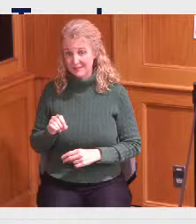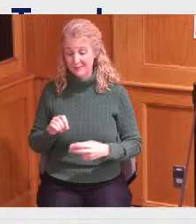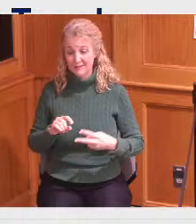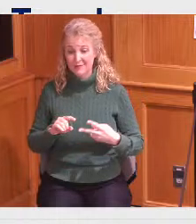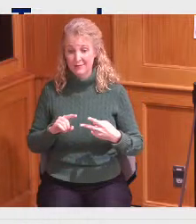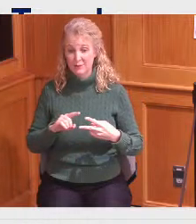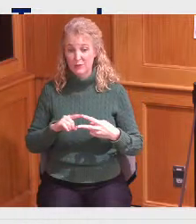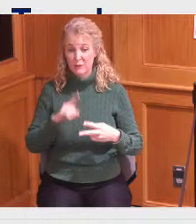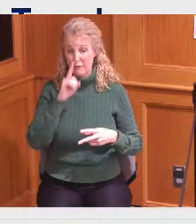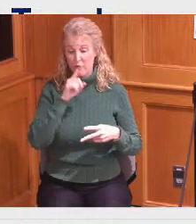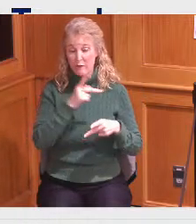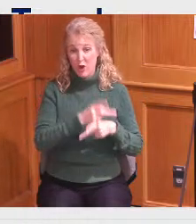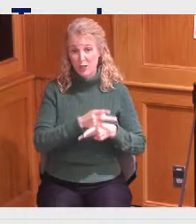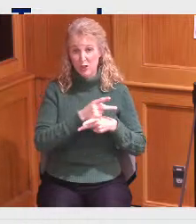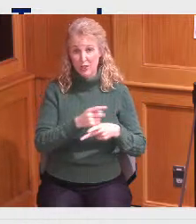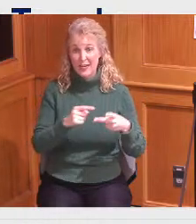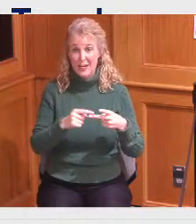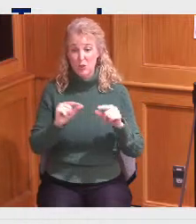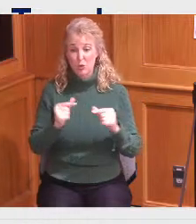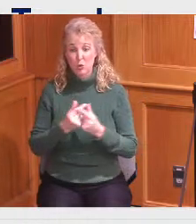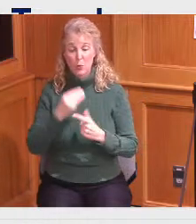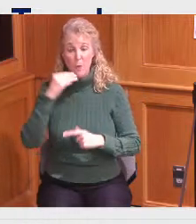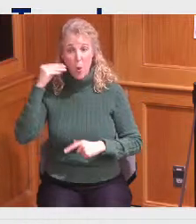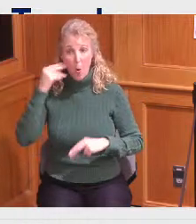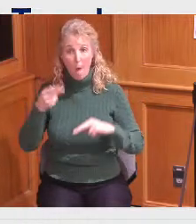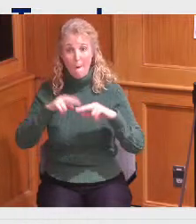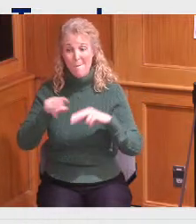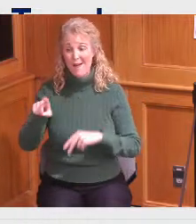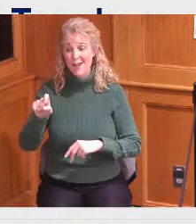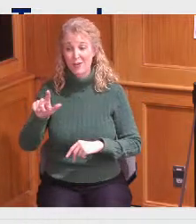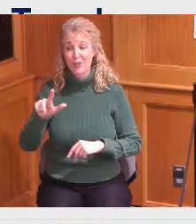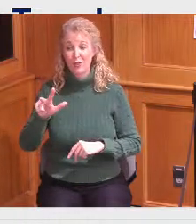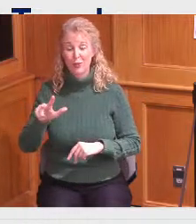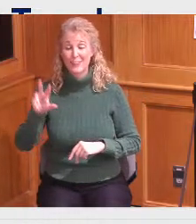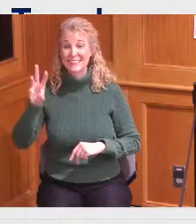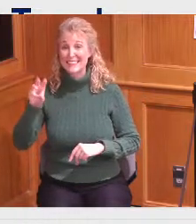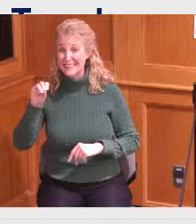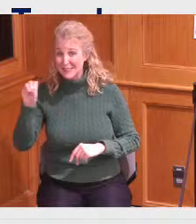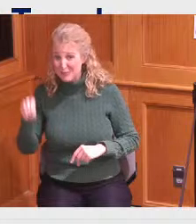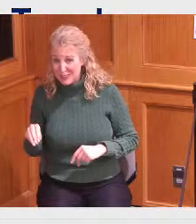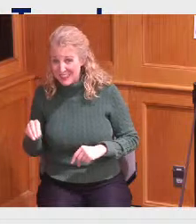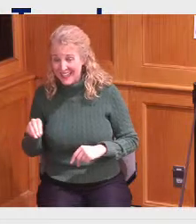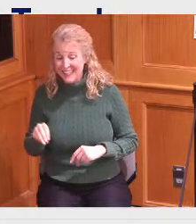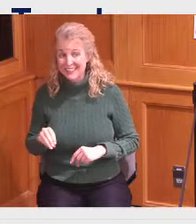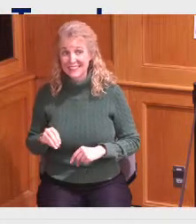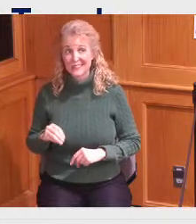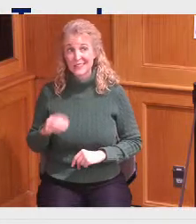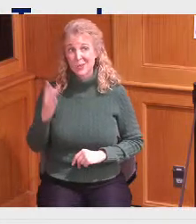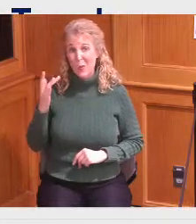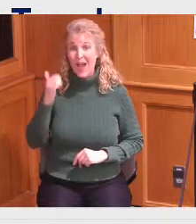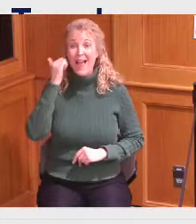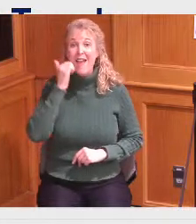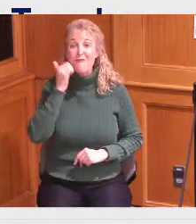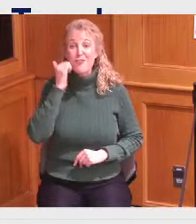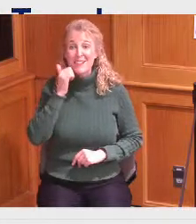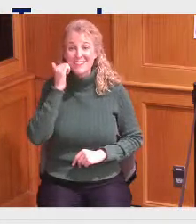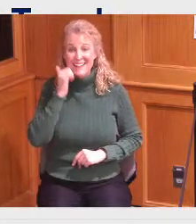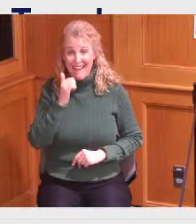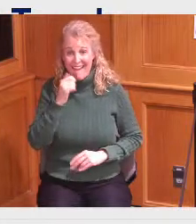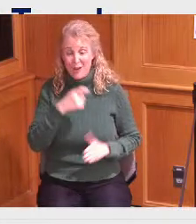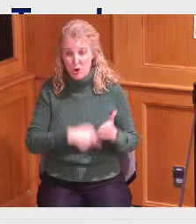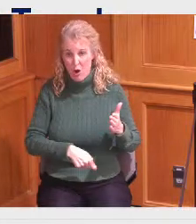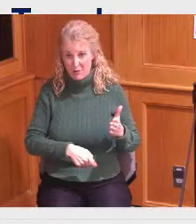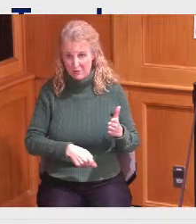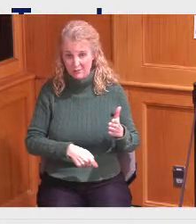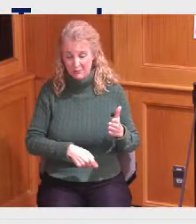home level of care has increased 136%. and this is based on the daily per diem, so I want to point